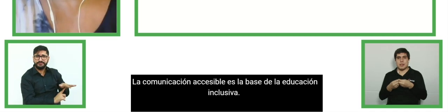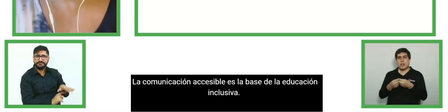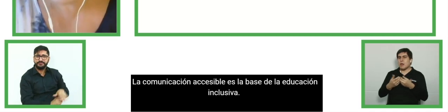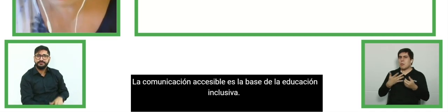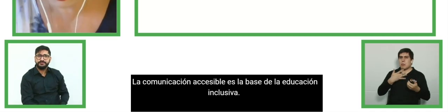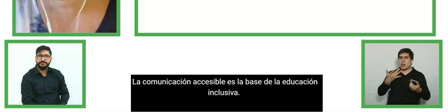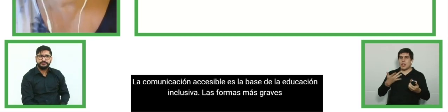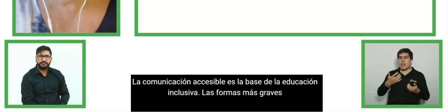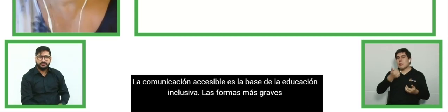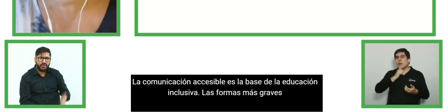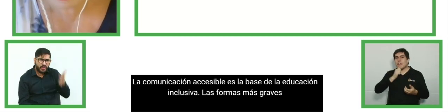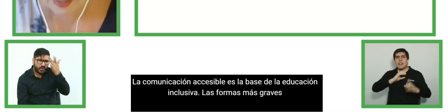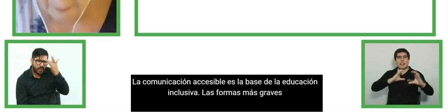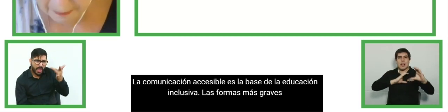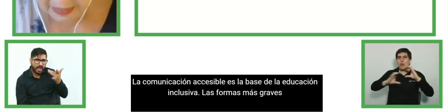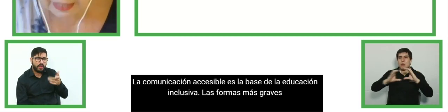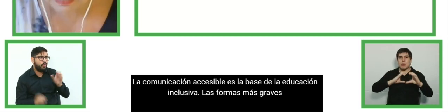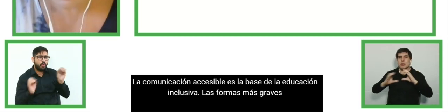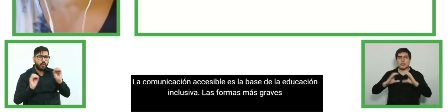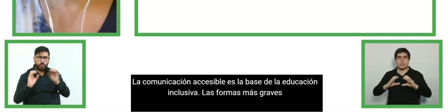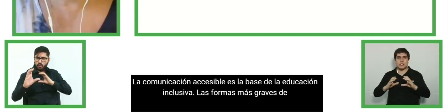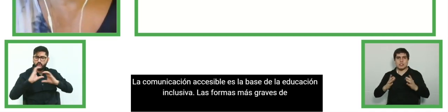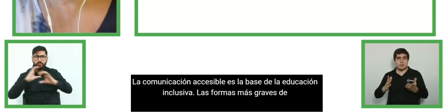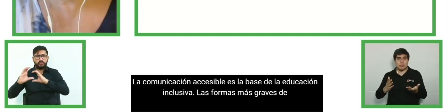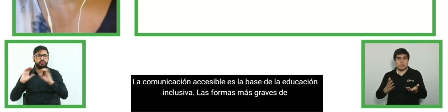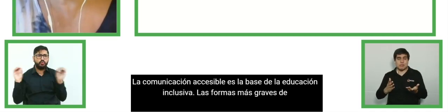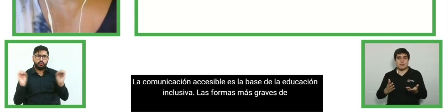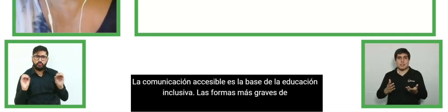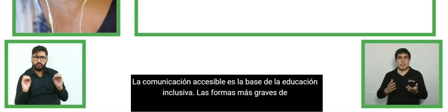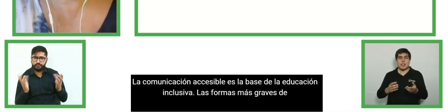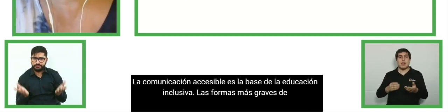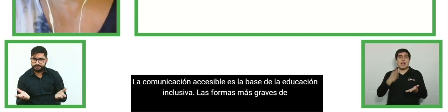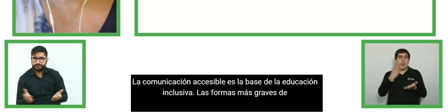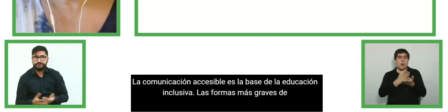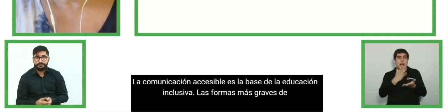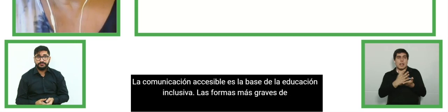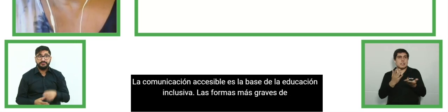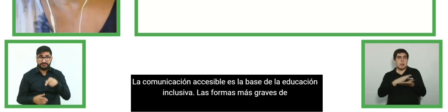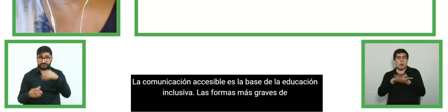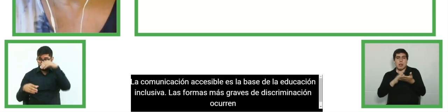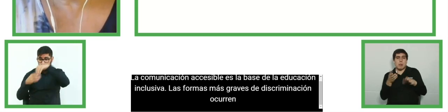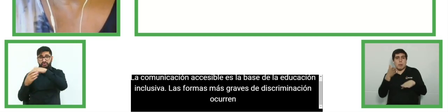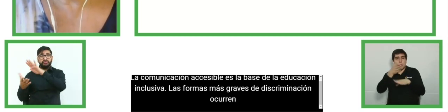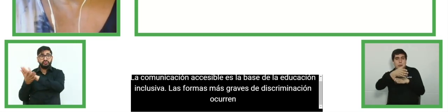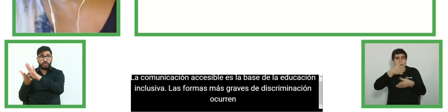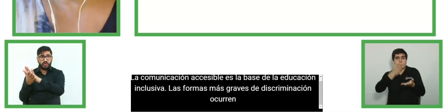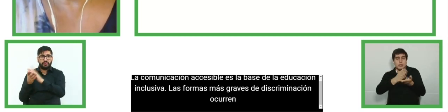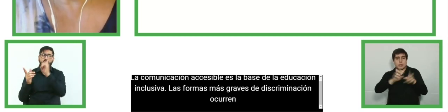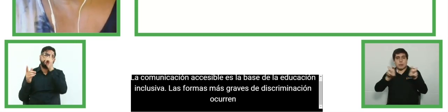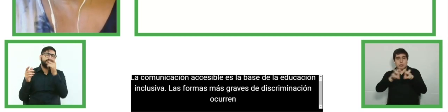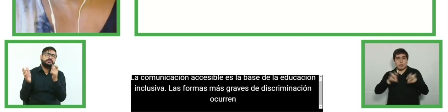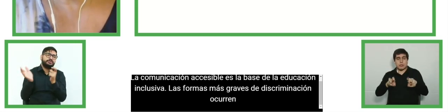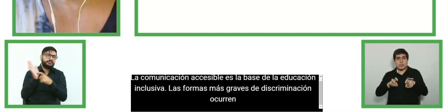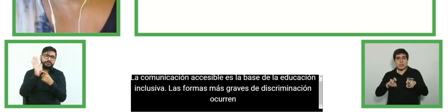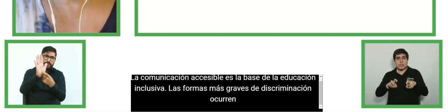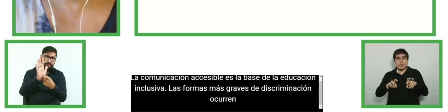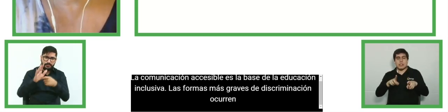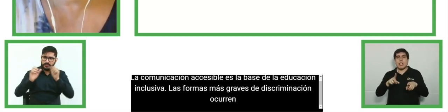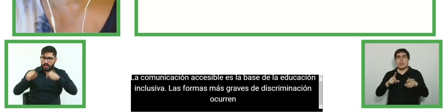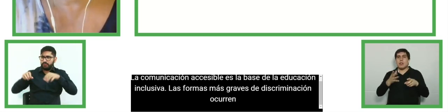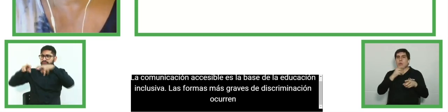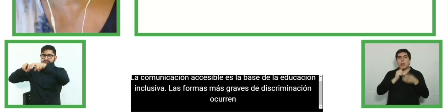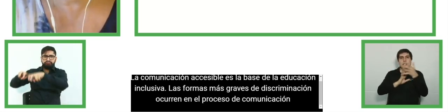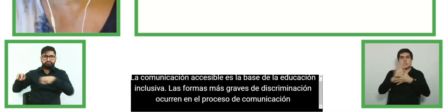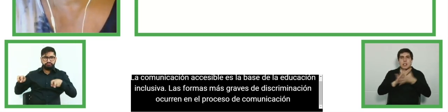every moment that a presential, face-to-face or virtual class does not offer sign language, subtitles, and